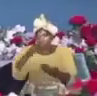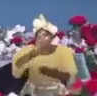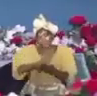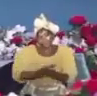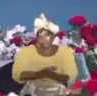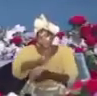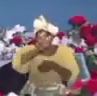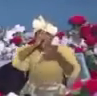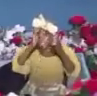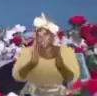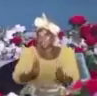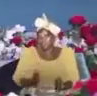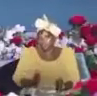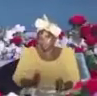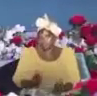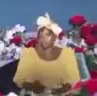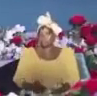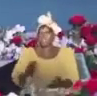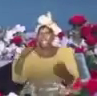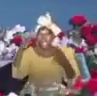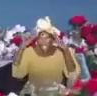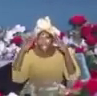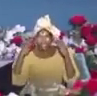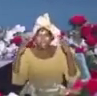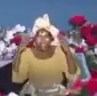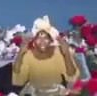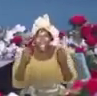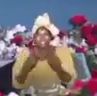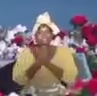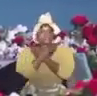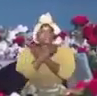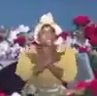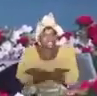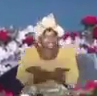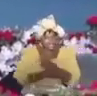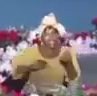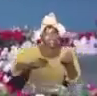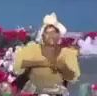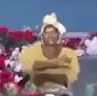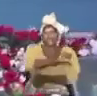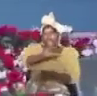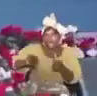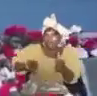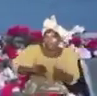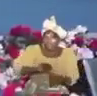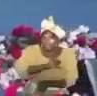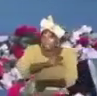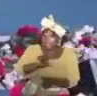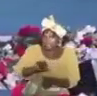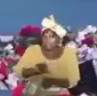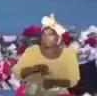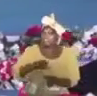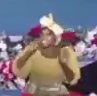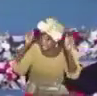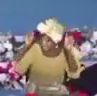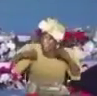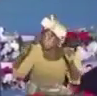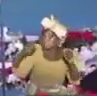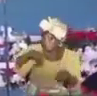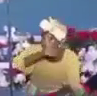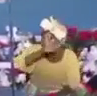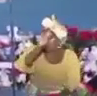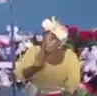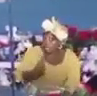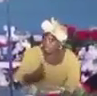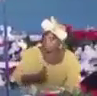can the believer in Christ experience rest round about? Is that possible?